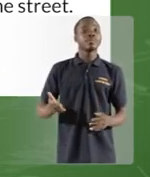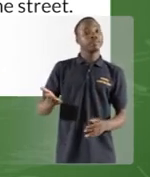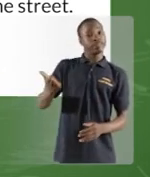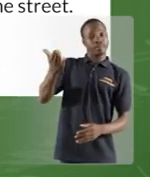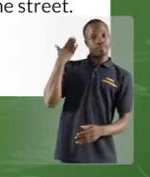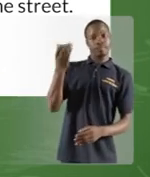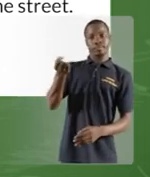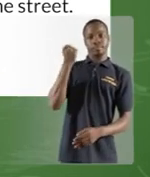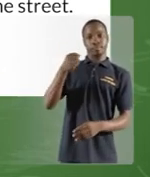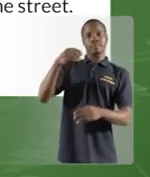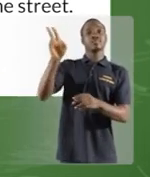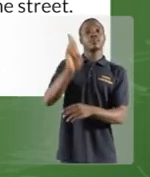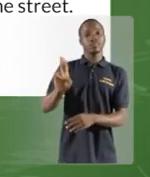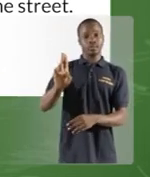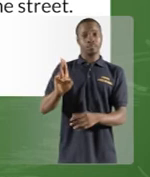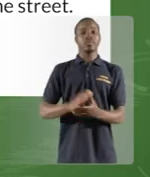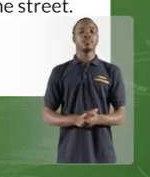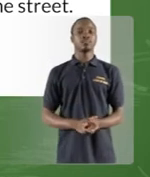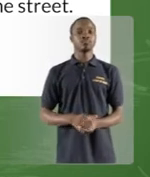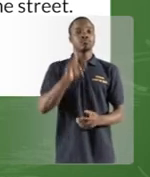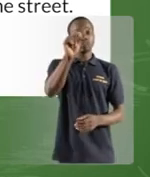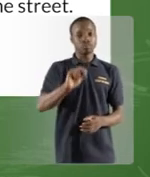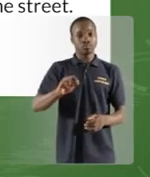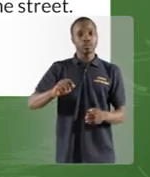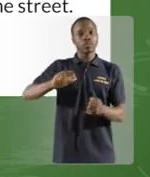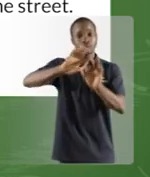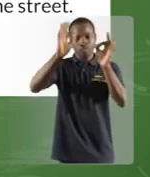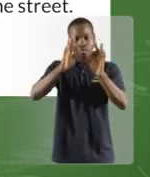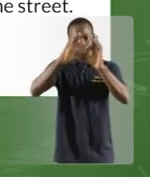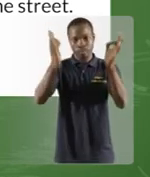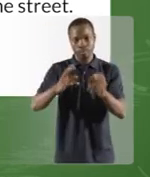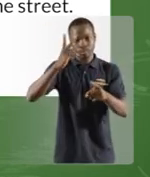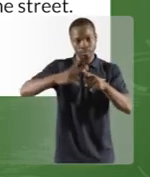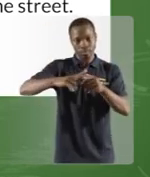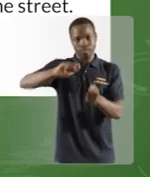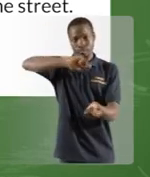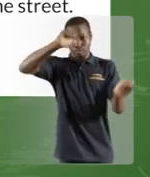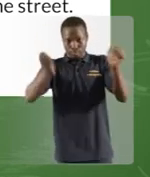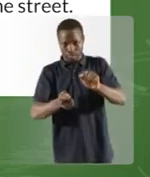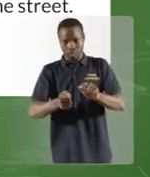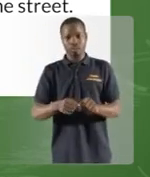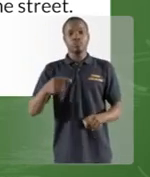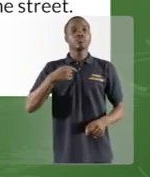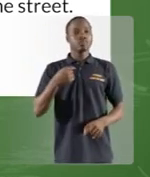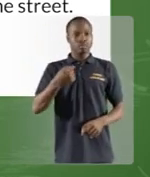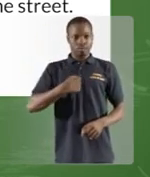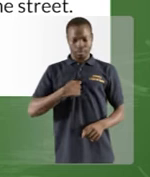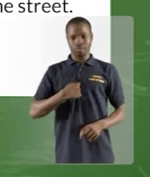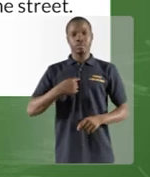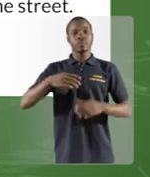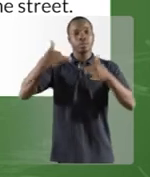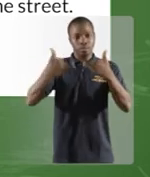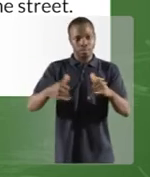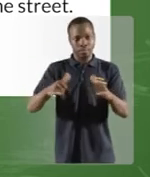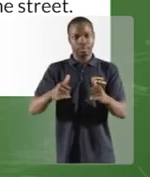have I played soccer after school last Friday. All right?